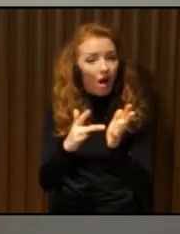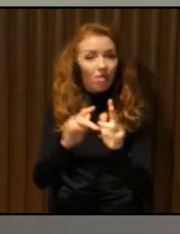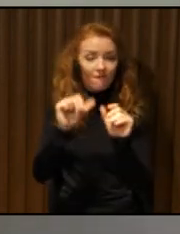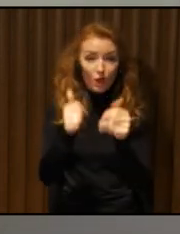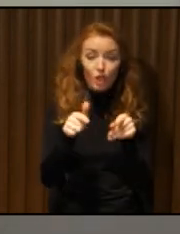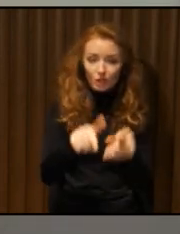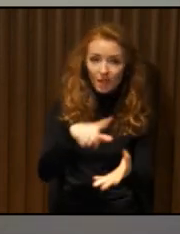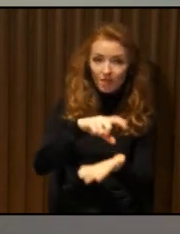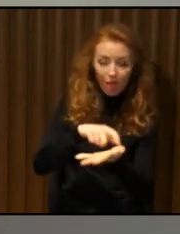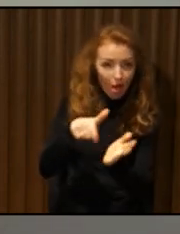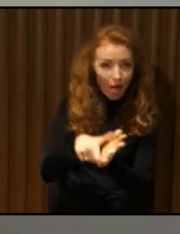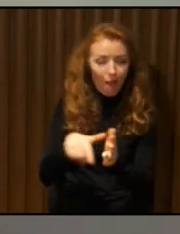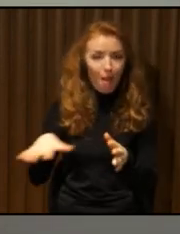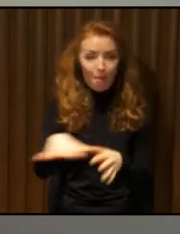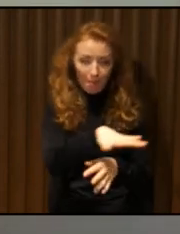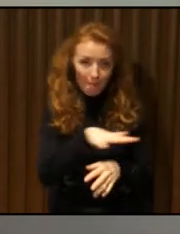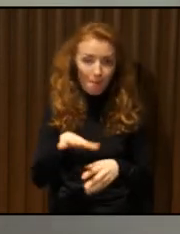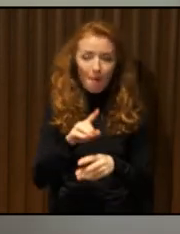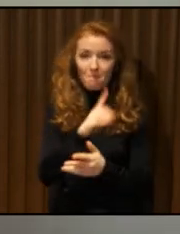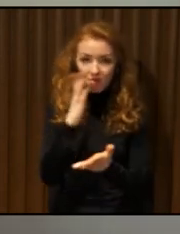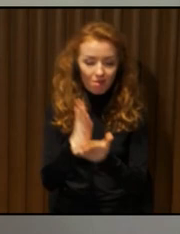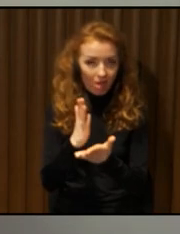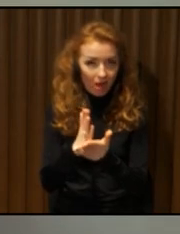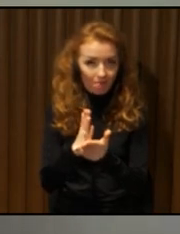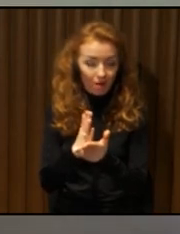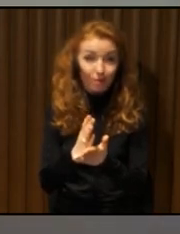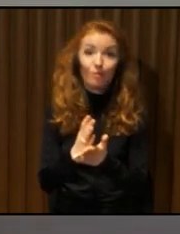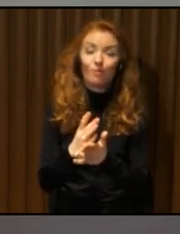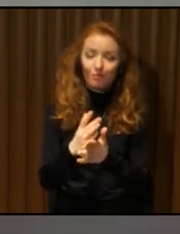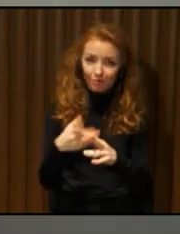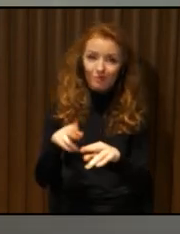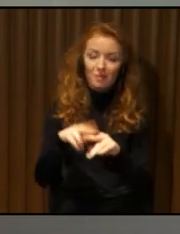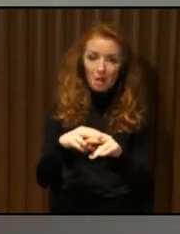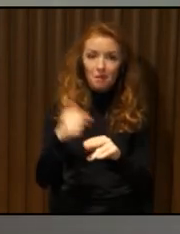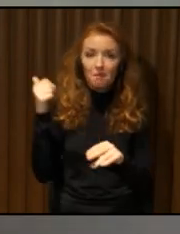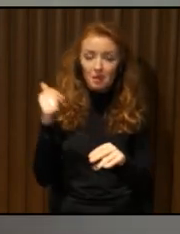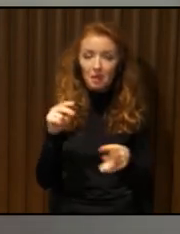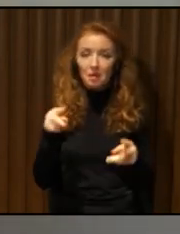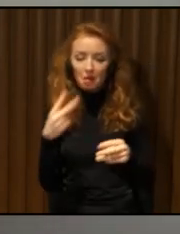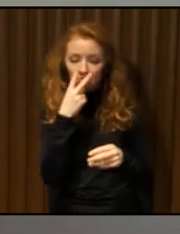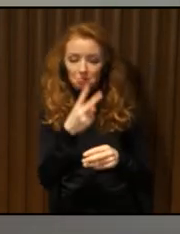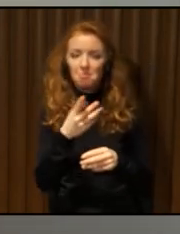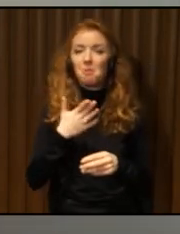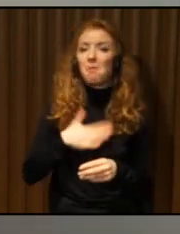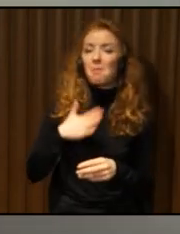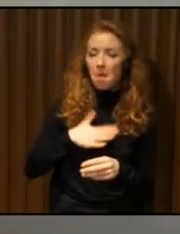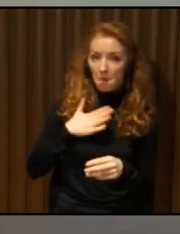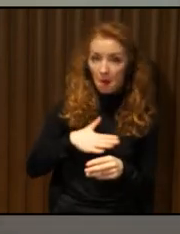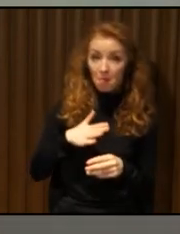And then they said, okay, we're with you. And then everything went on track.